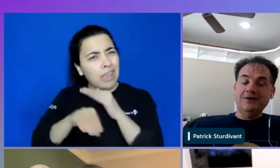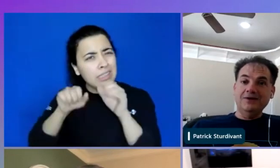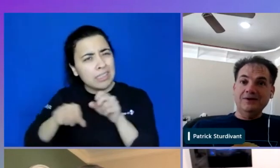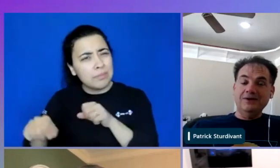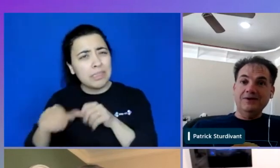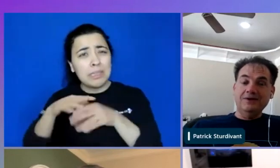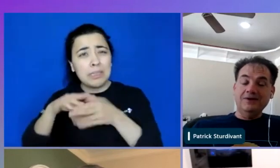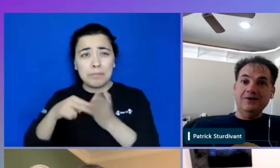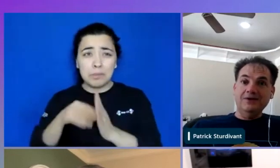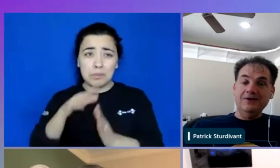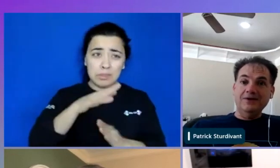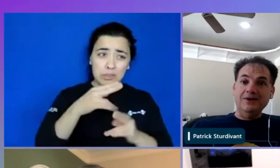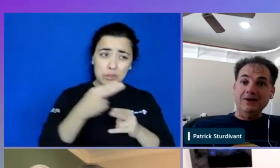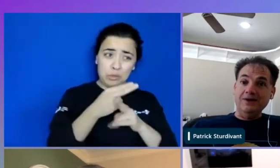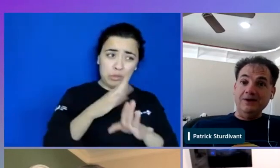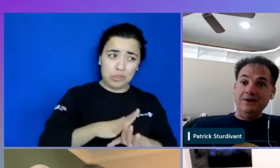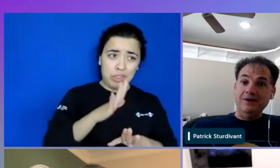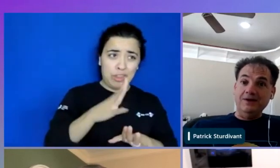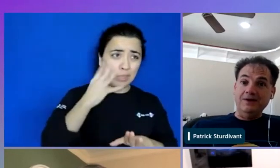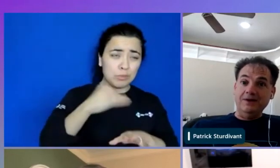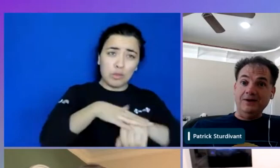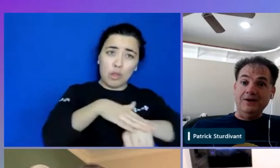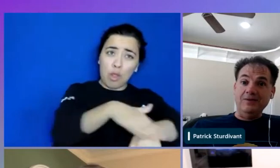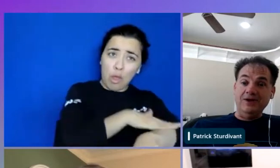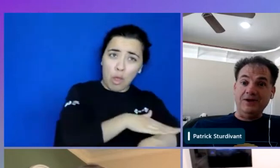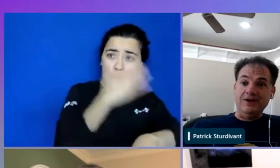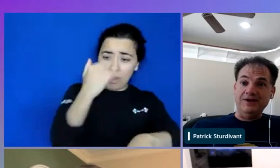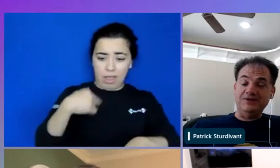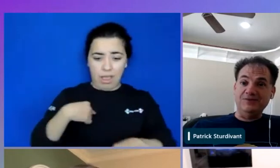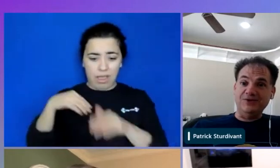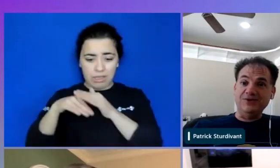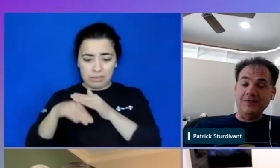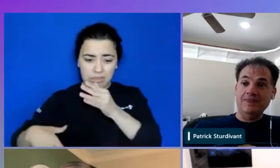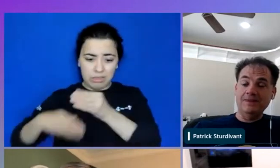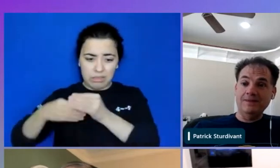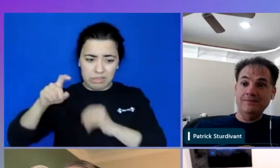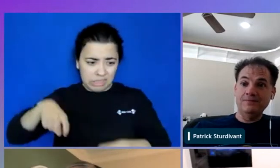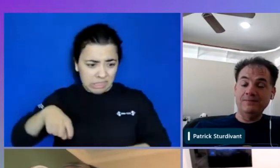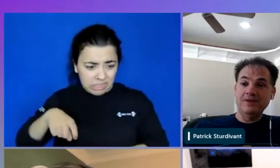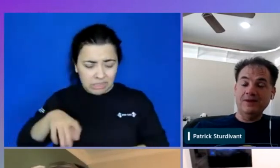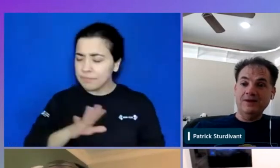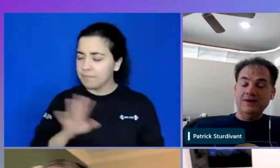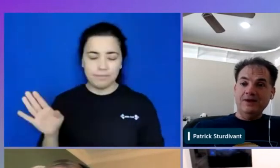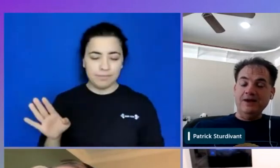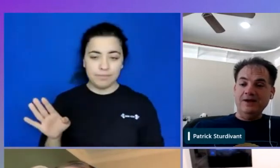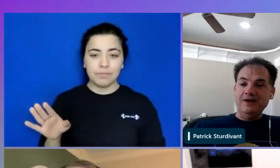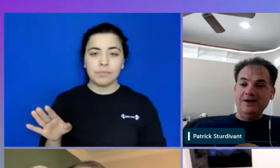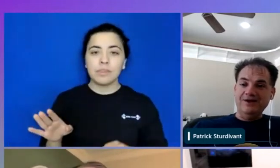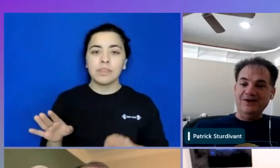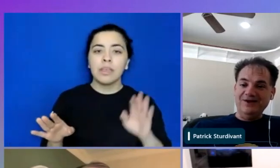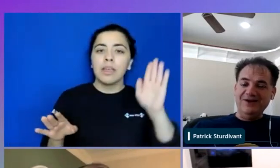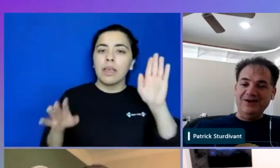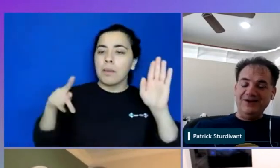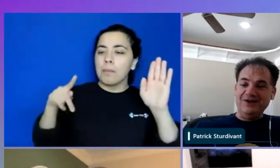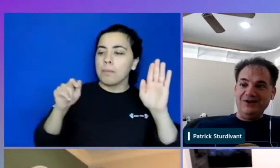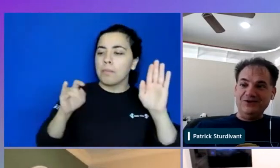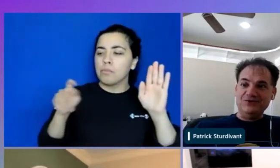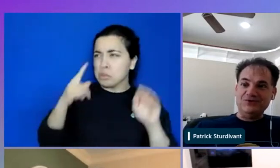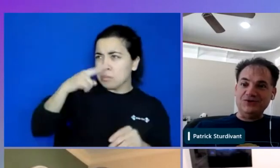slow down usability for other people. Emily, can I add something? Yes, I was going to ask you.